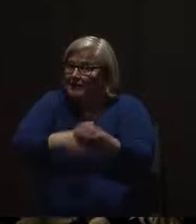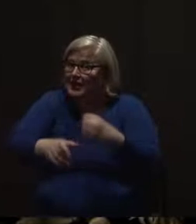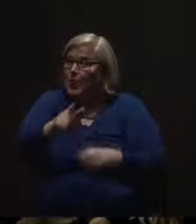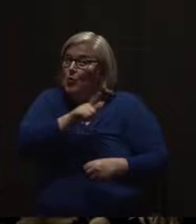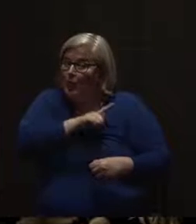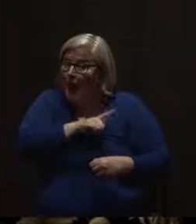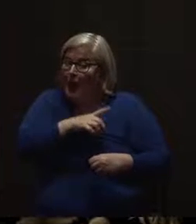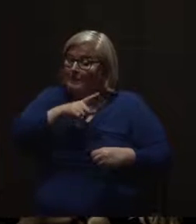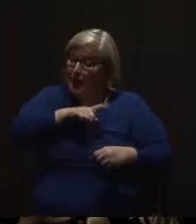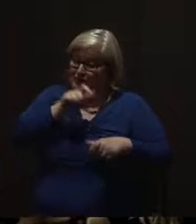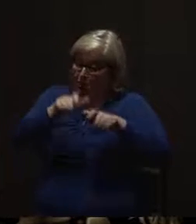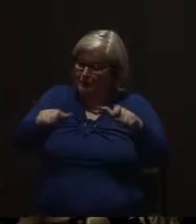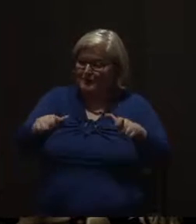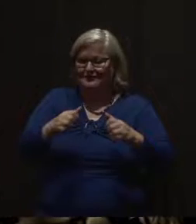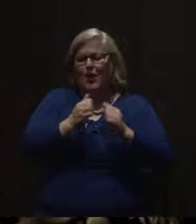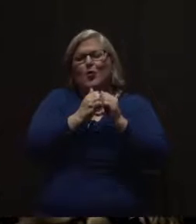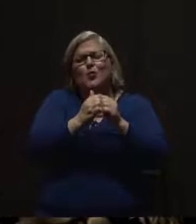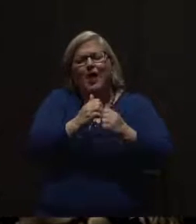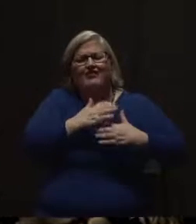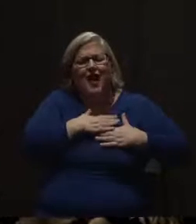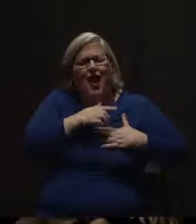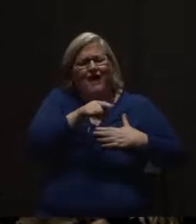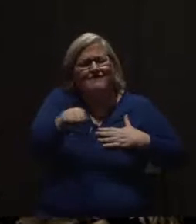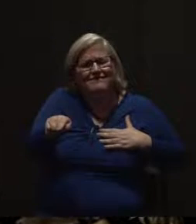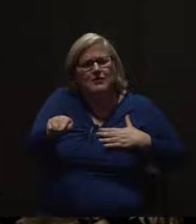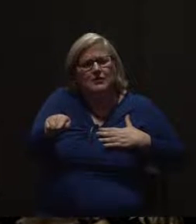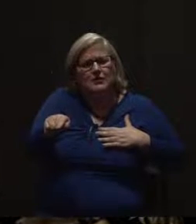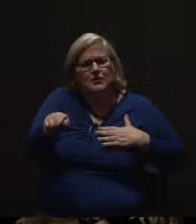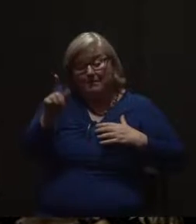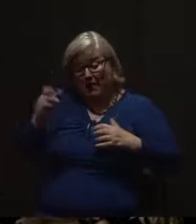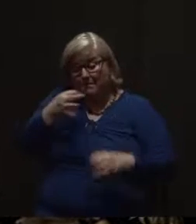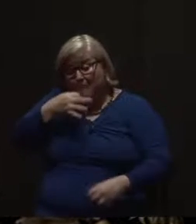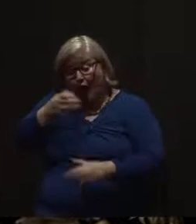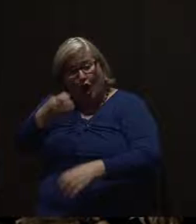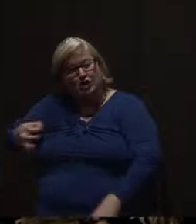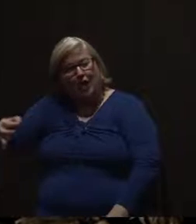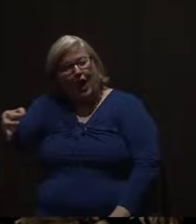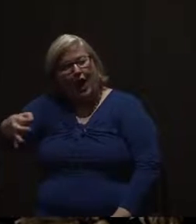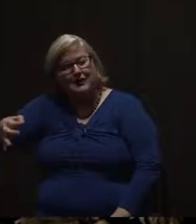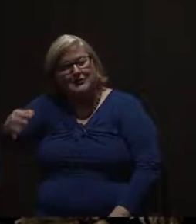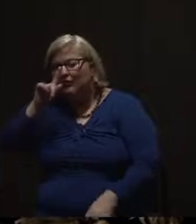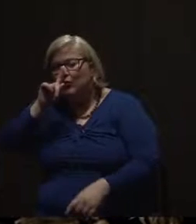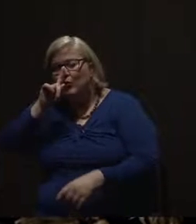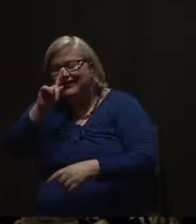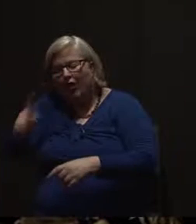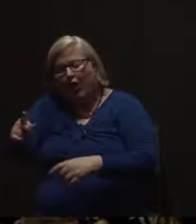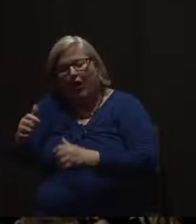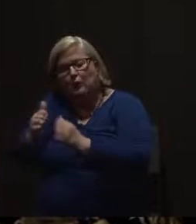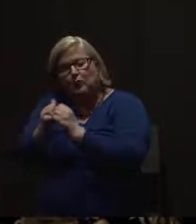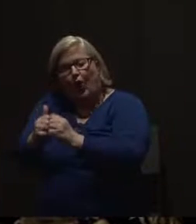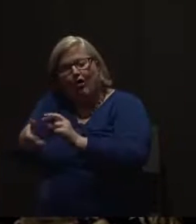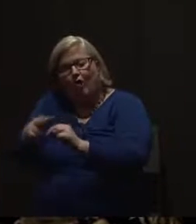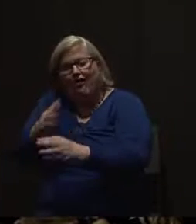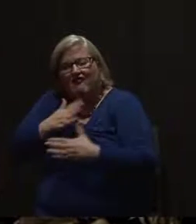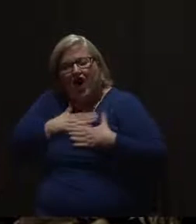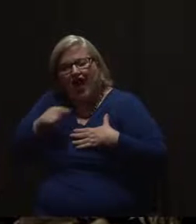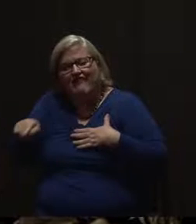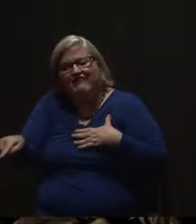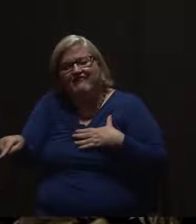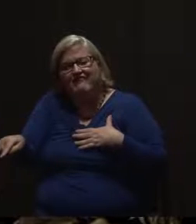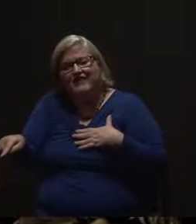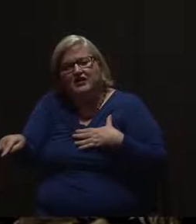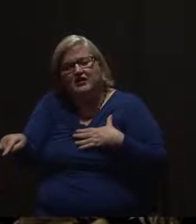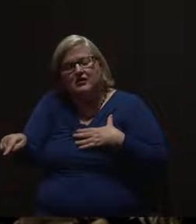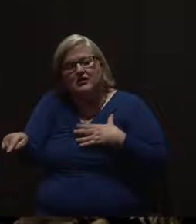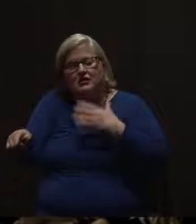marginalized people share the feeling that they are less worthy than others to be more, to precise, less worthy of love. I was told to go